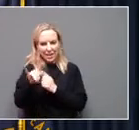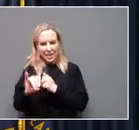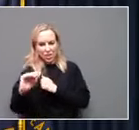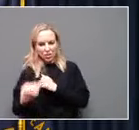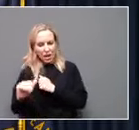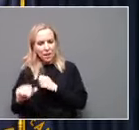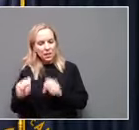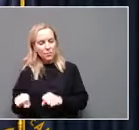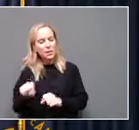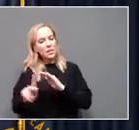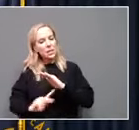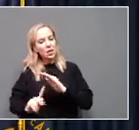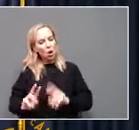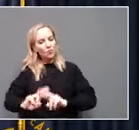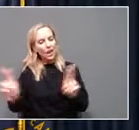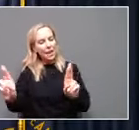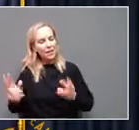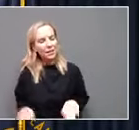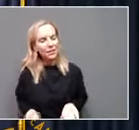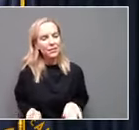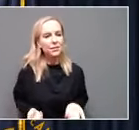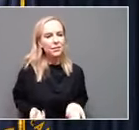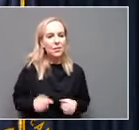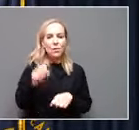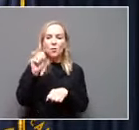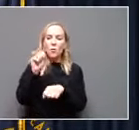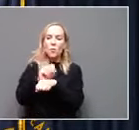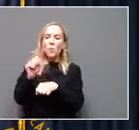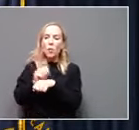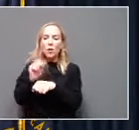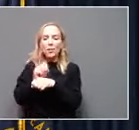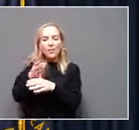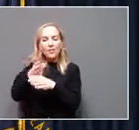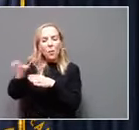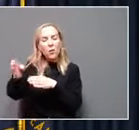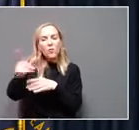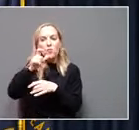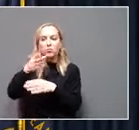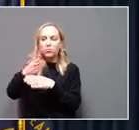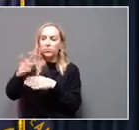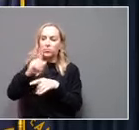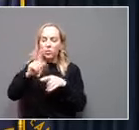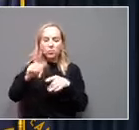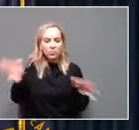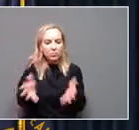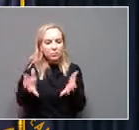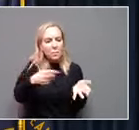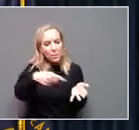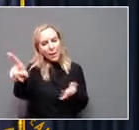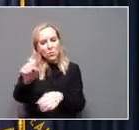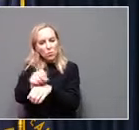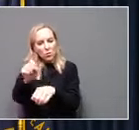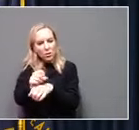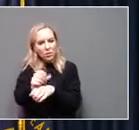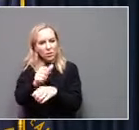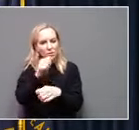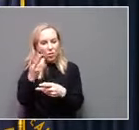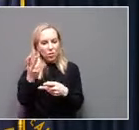ready. The workforce. You want to talk about effectively getting people back into the workforce? Don't use a stick and just,